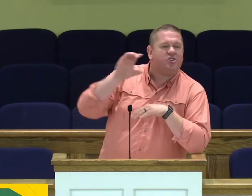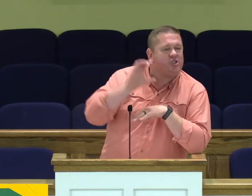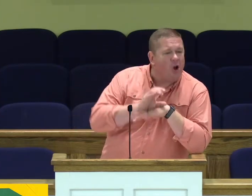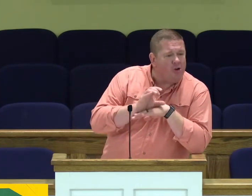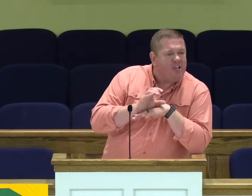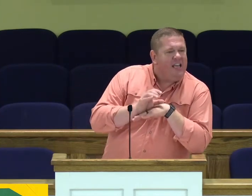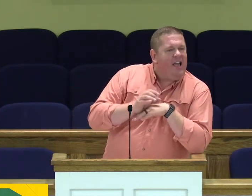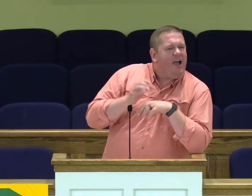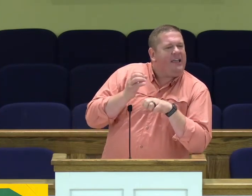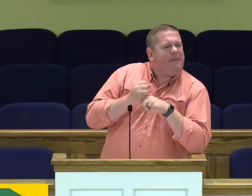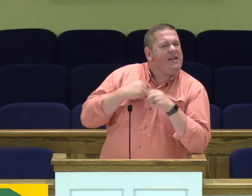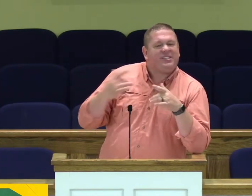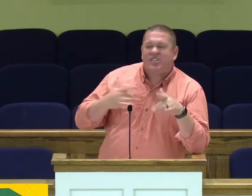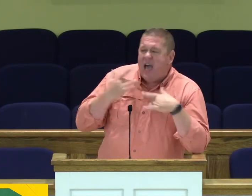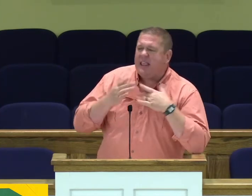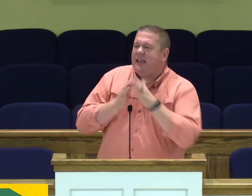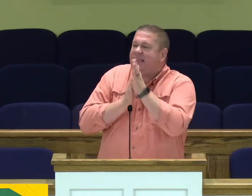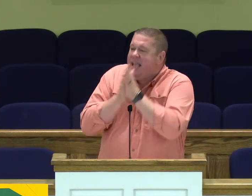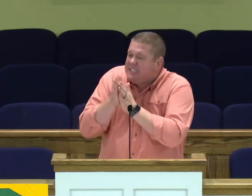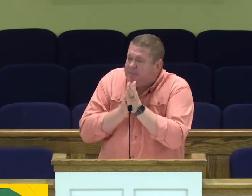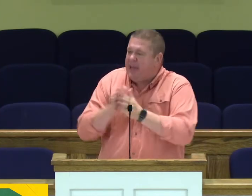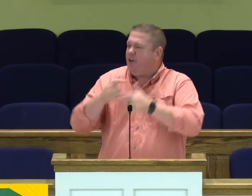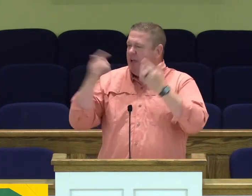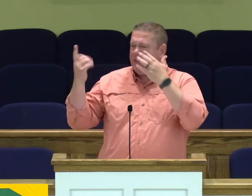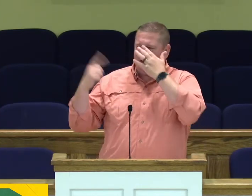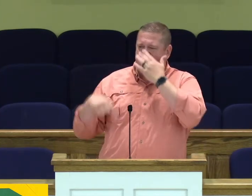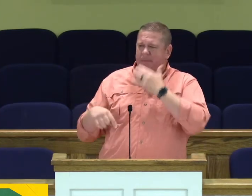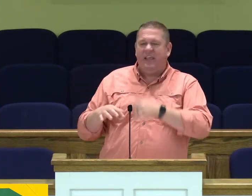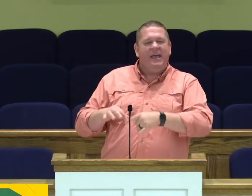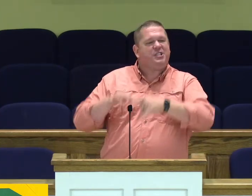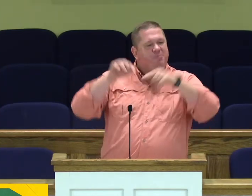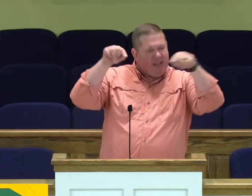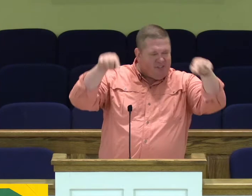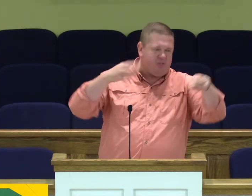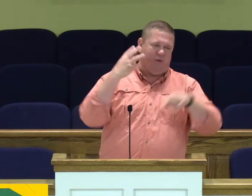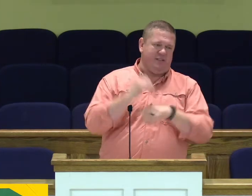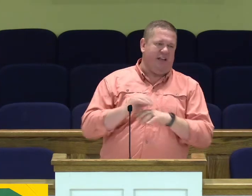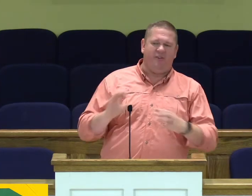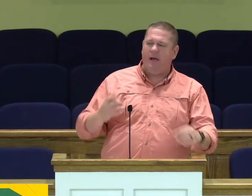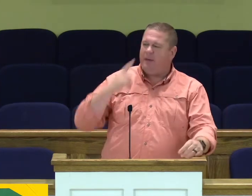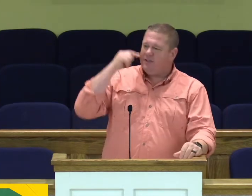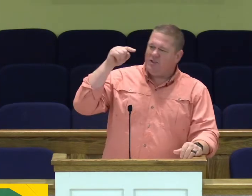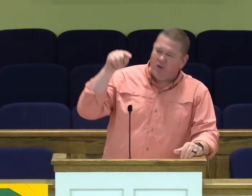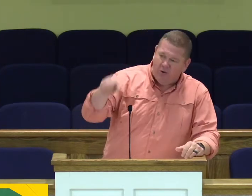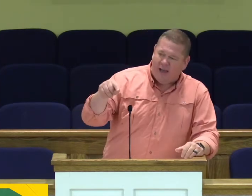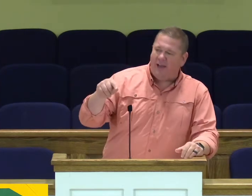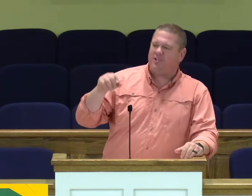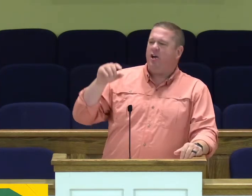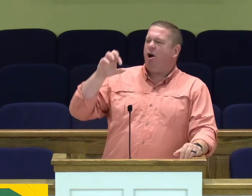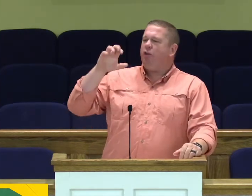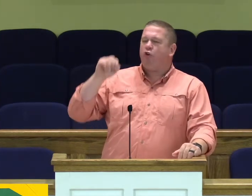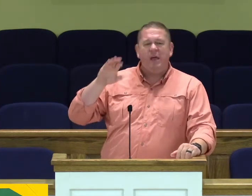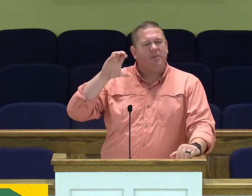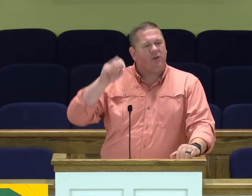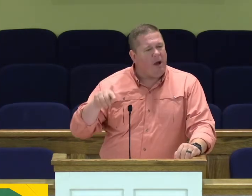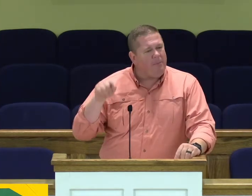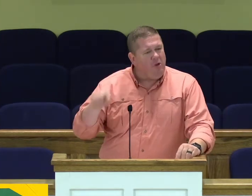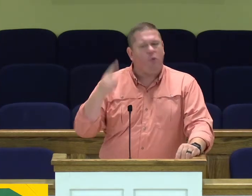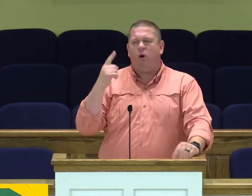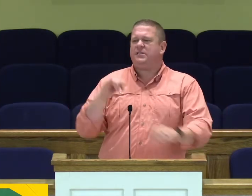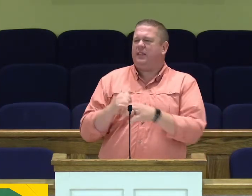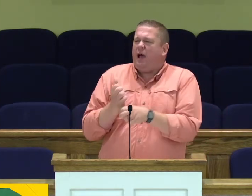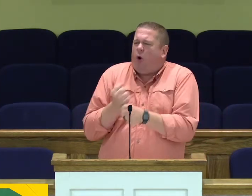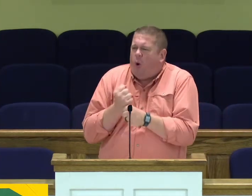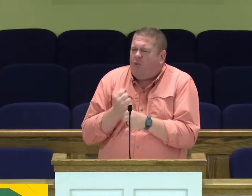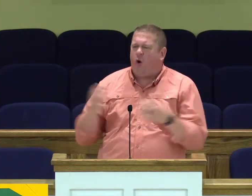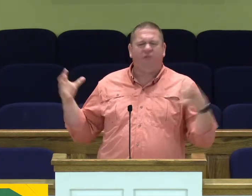this church get me excited and anticipating great things that are coming, especially this Wednesday night crowd, because you guys are the cream of the crop. You're the